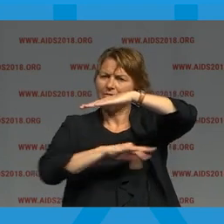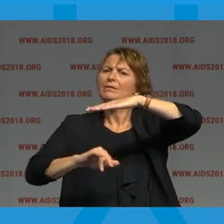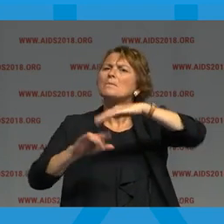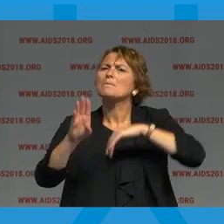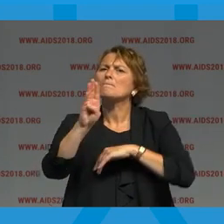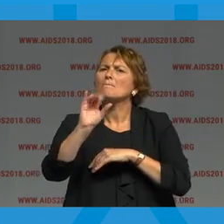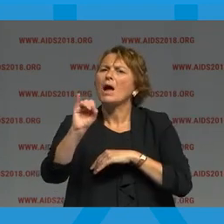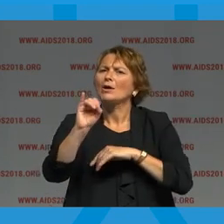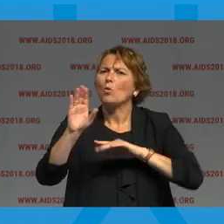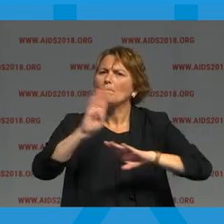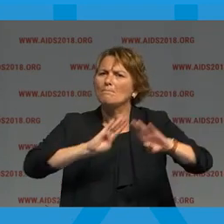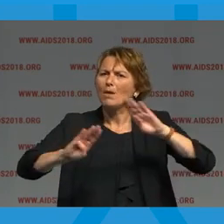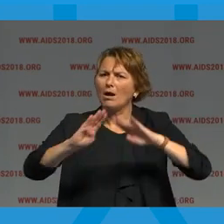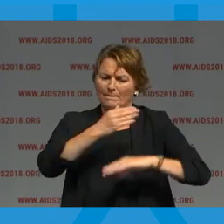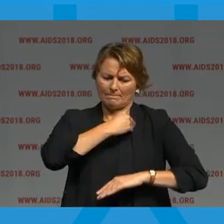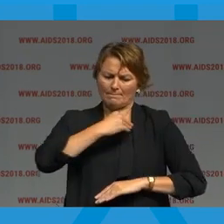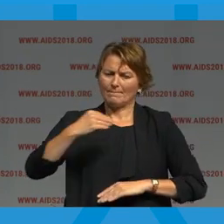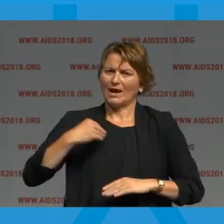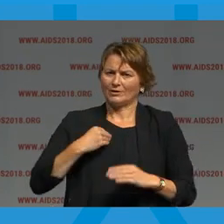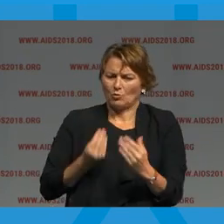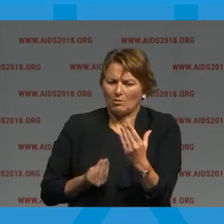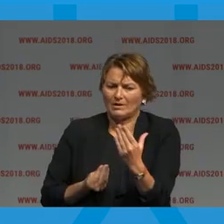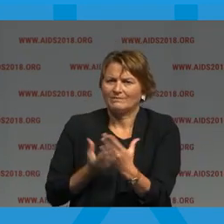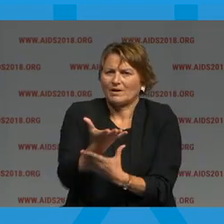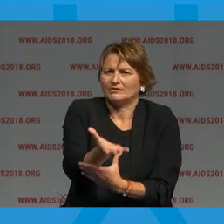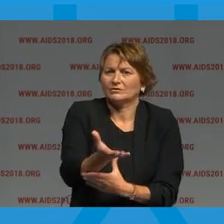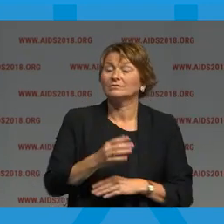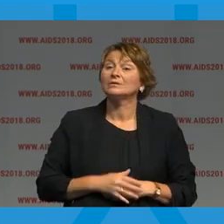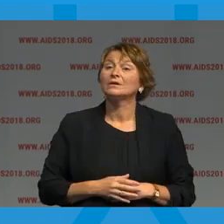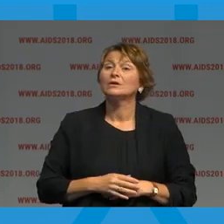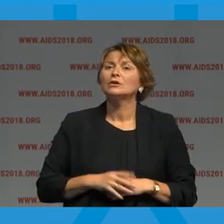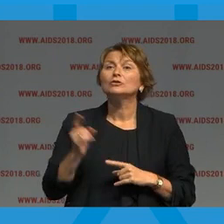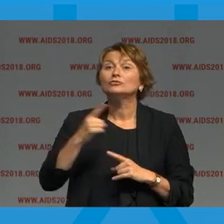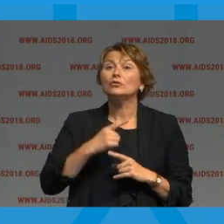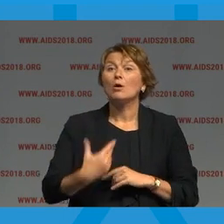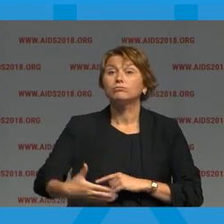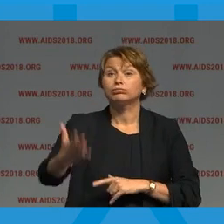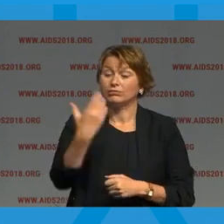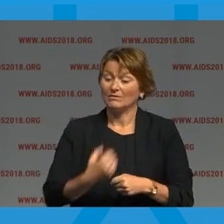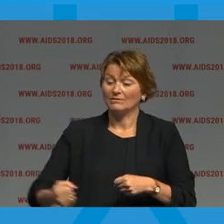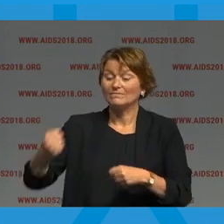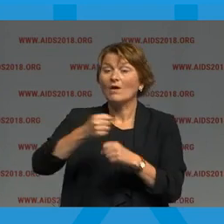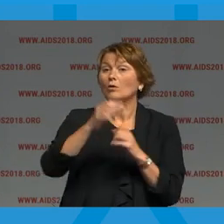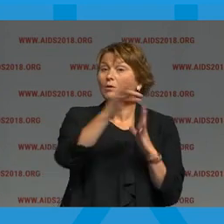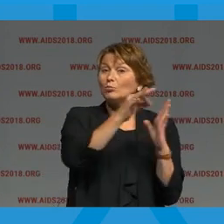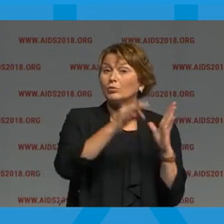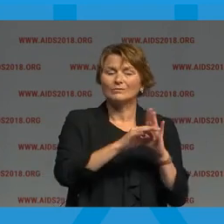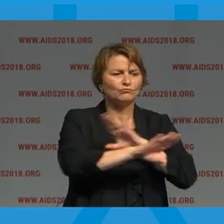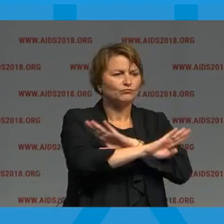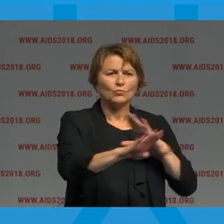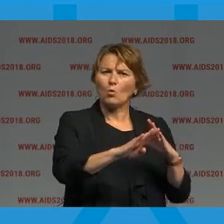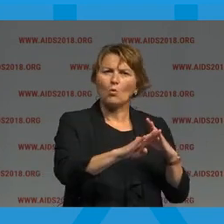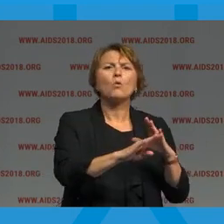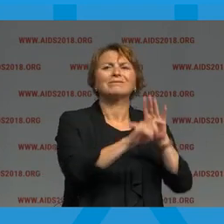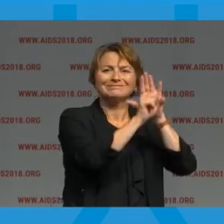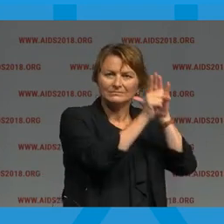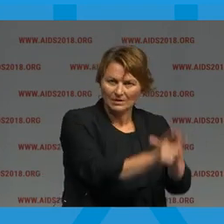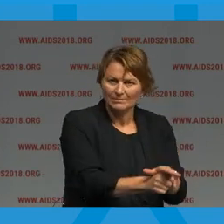interventions. And the founding principles are non-discrimination and avoiding